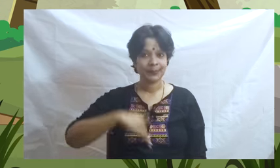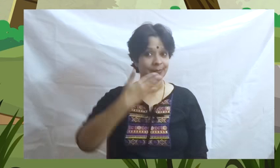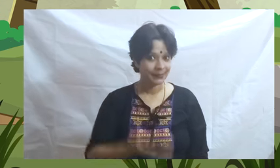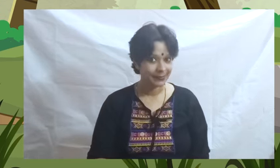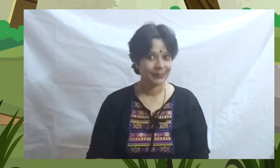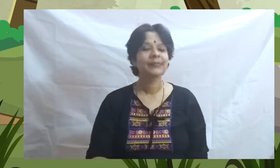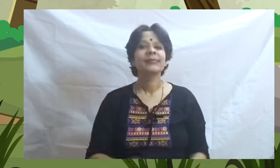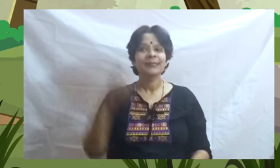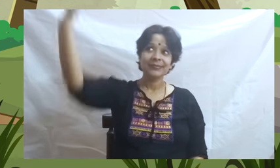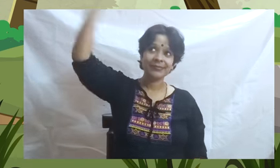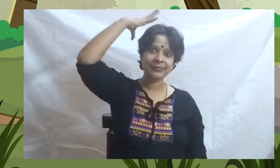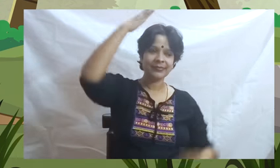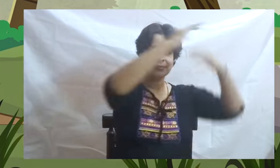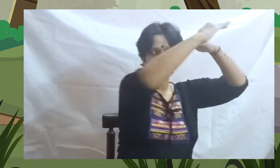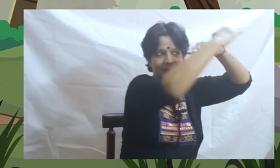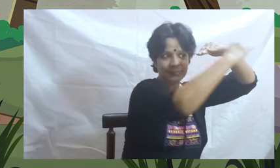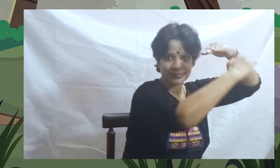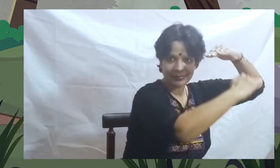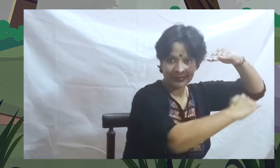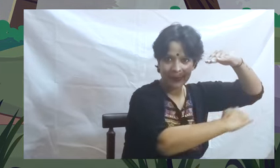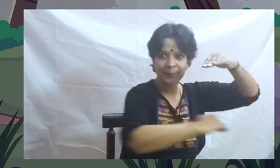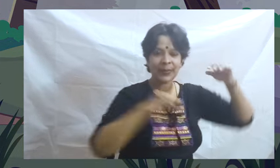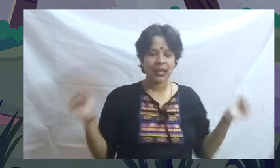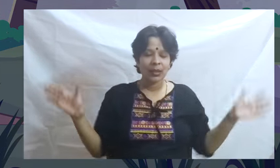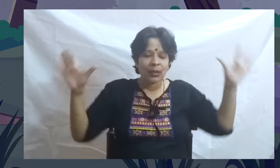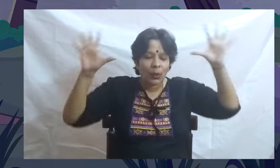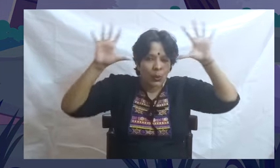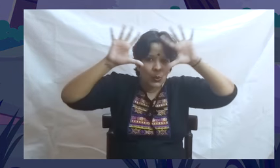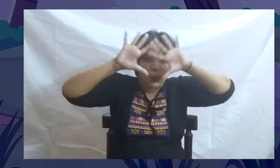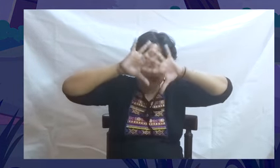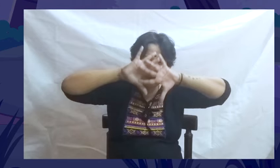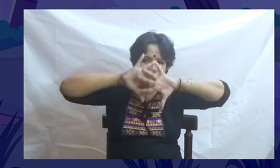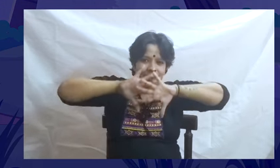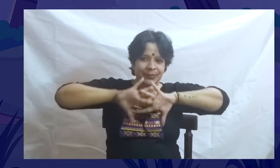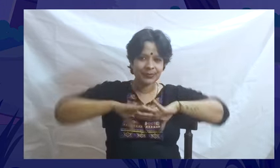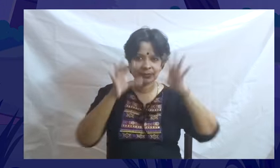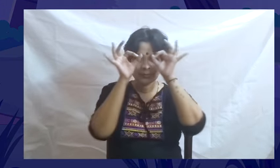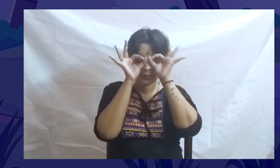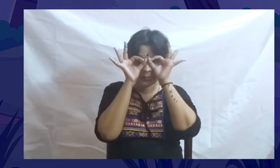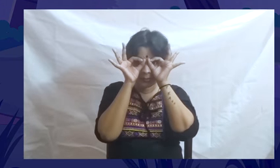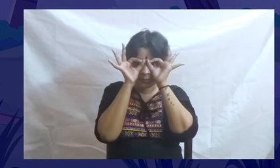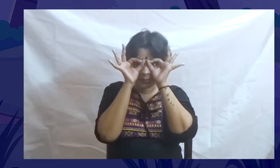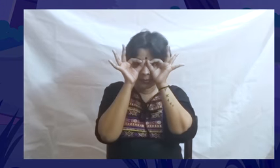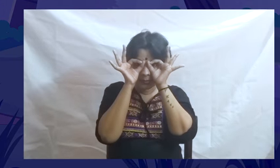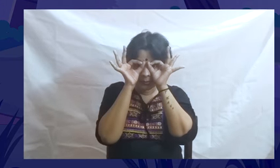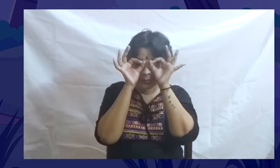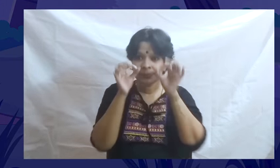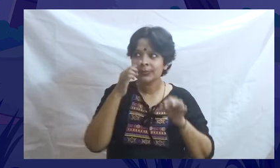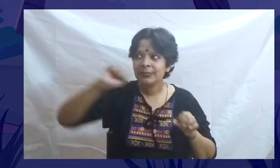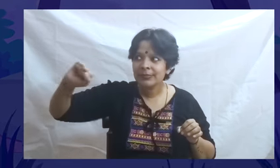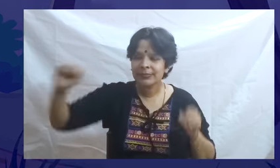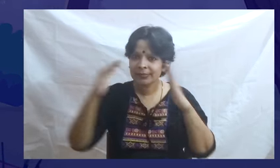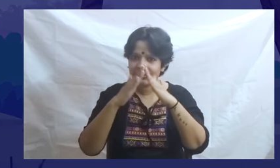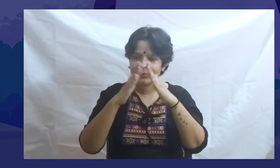Then, after sundown, when the rosy light fades from the sky and the shadows rise slowly through the wood,